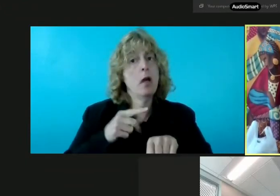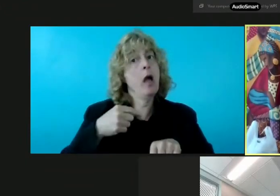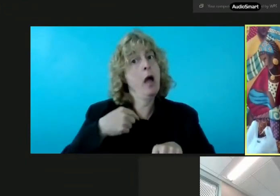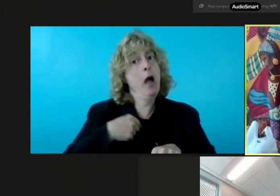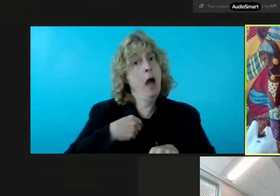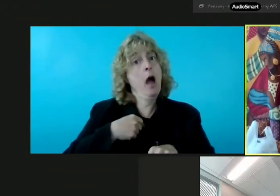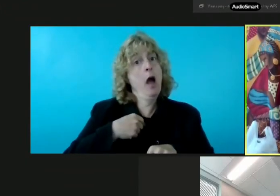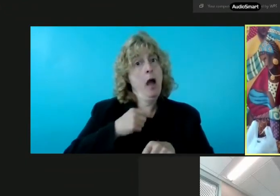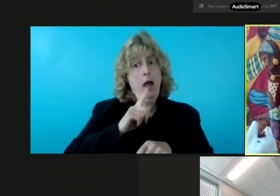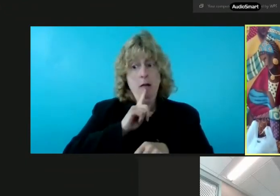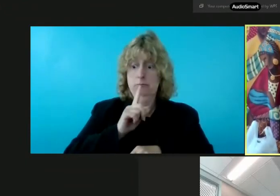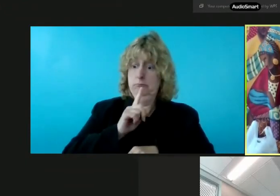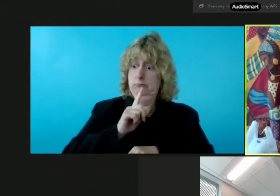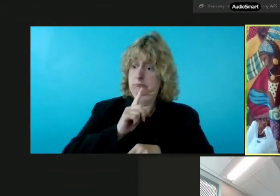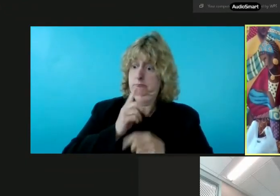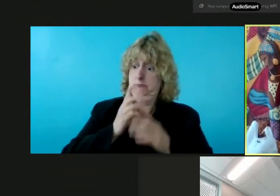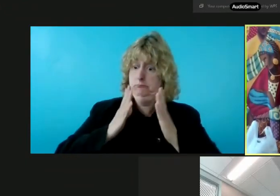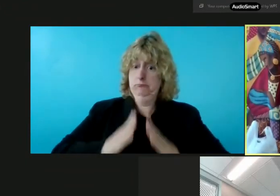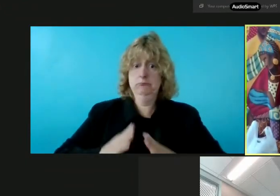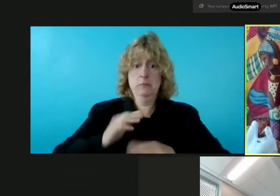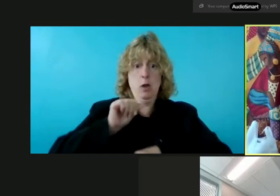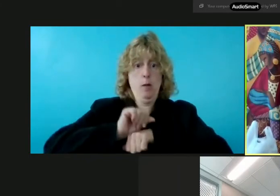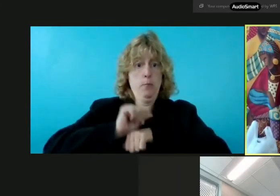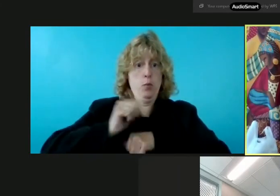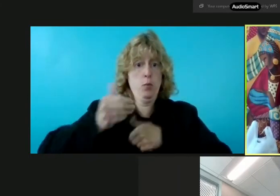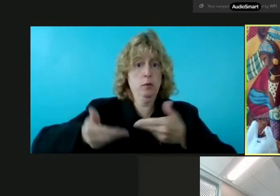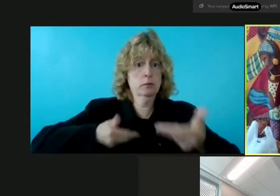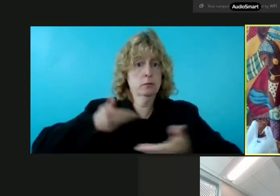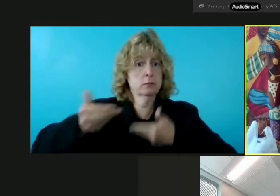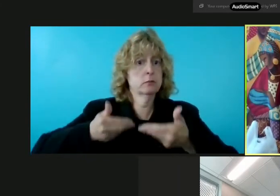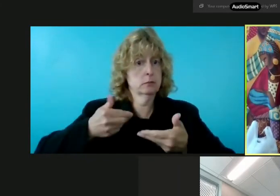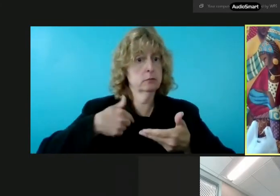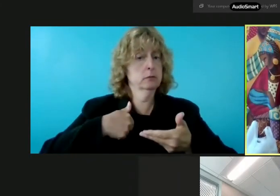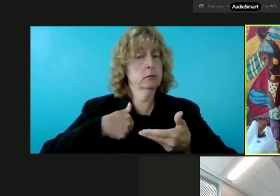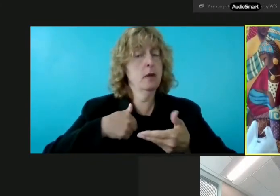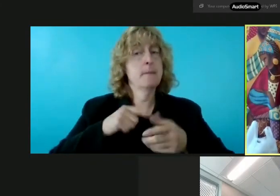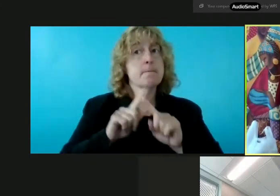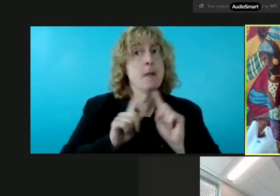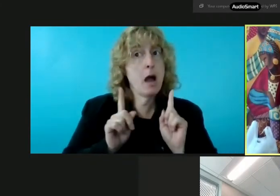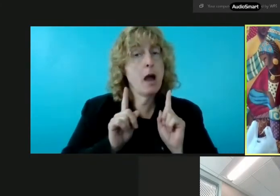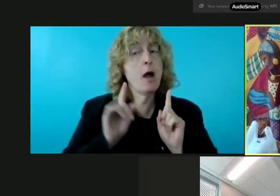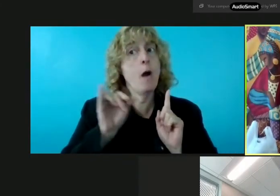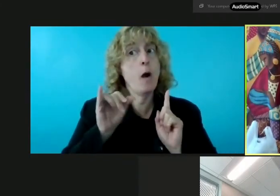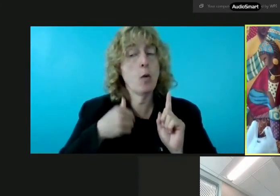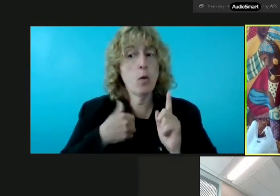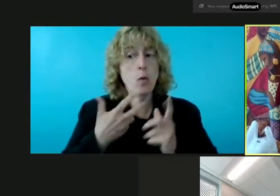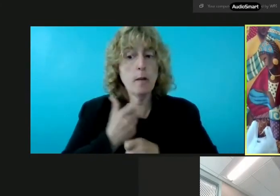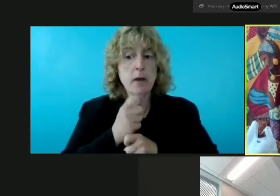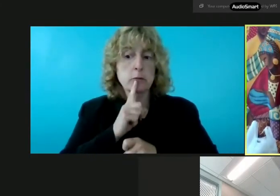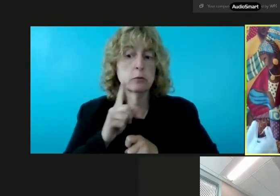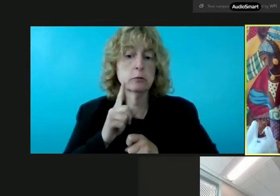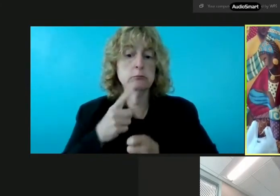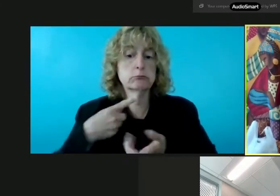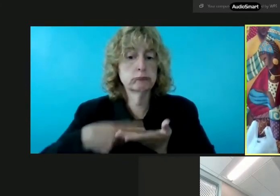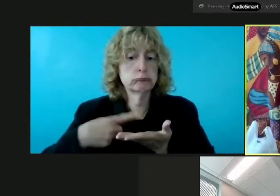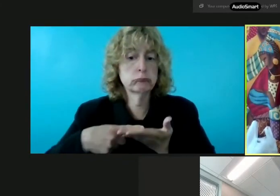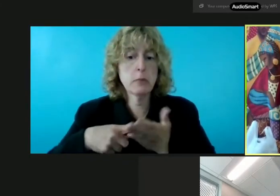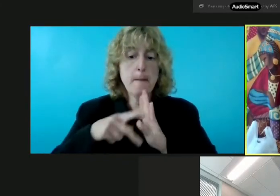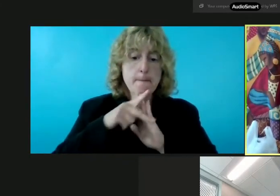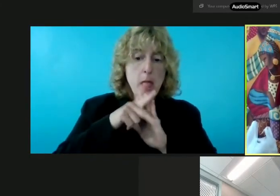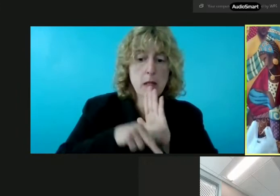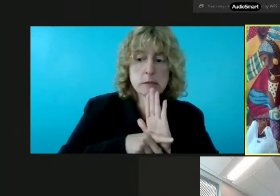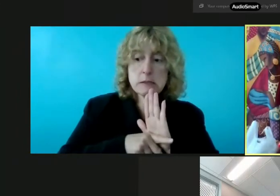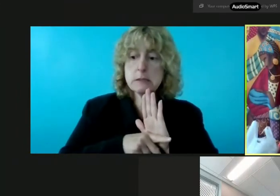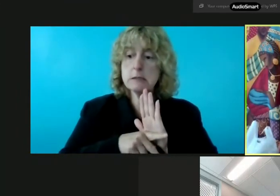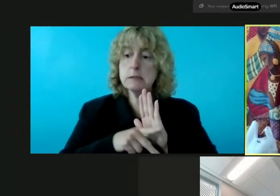same token, wanting to make sure that we are talking about policies and processes that are reflective